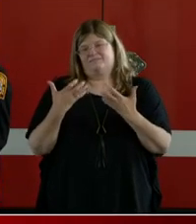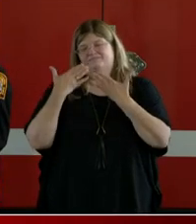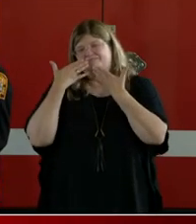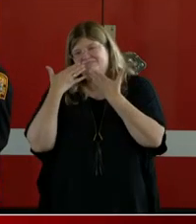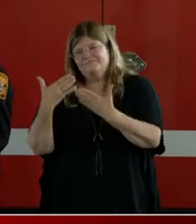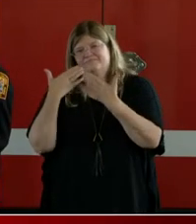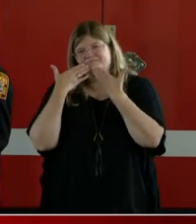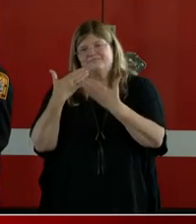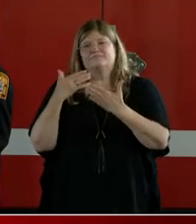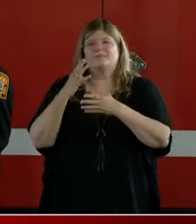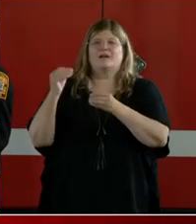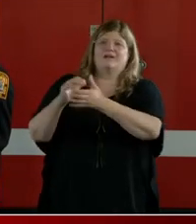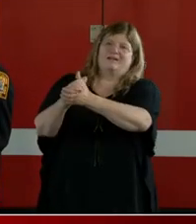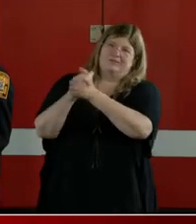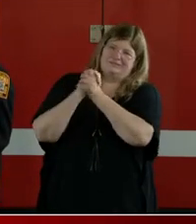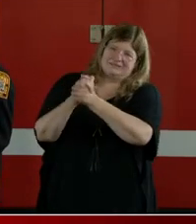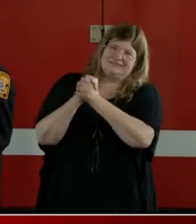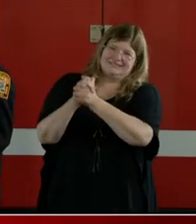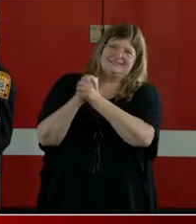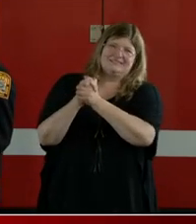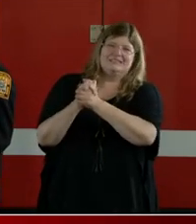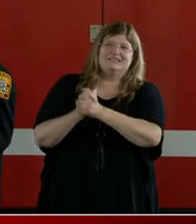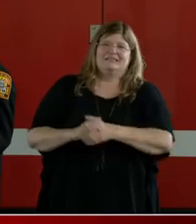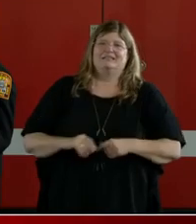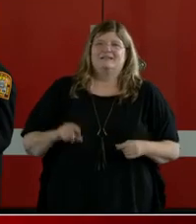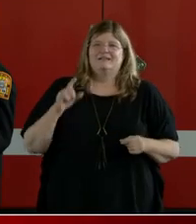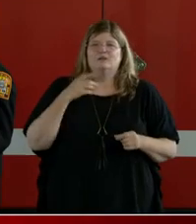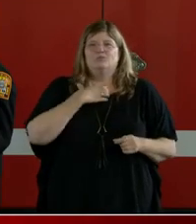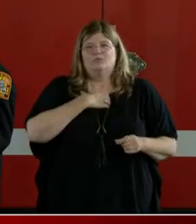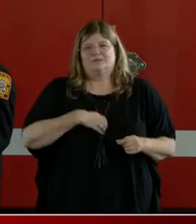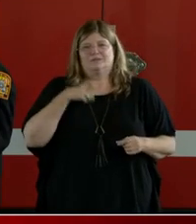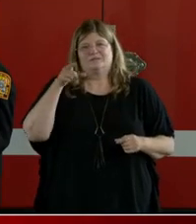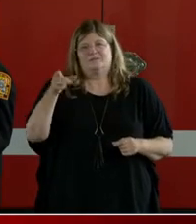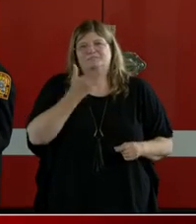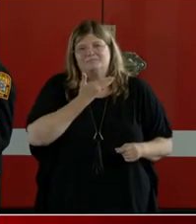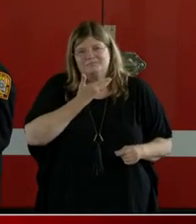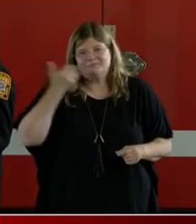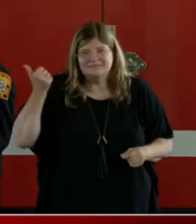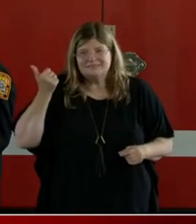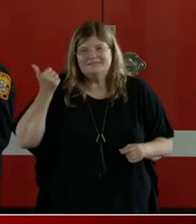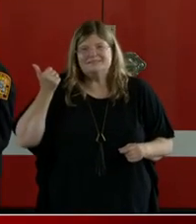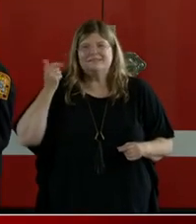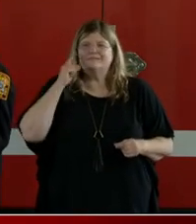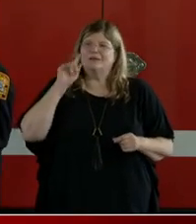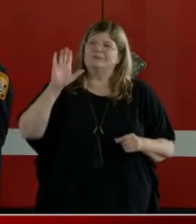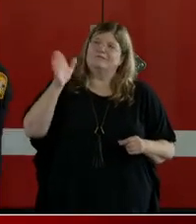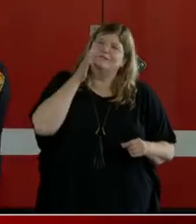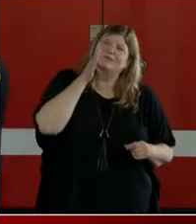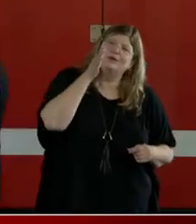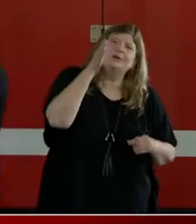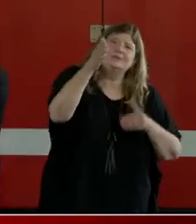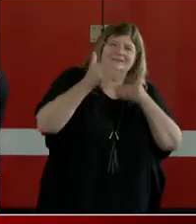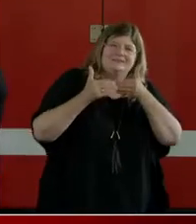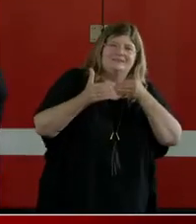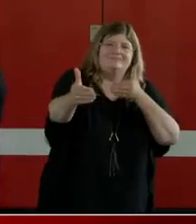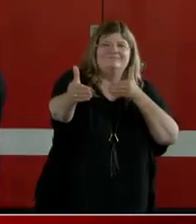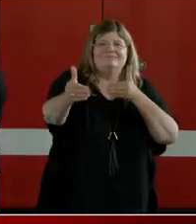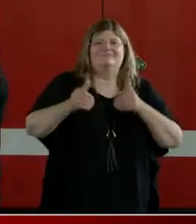and congratulations, and we wish you all the best in your future endeavors.